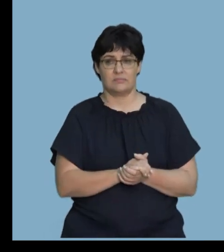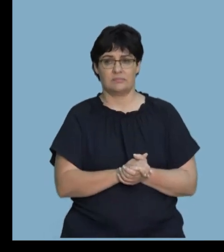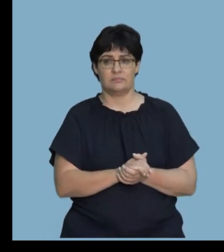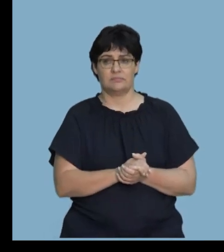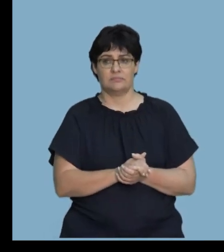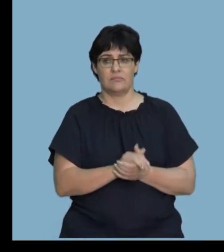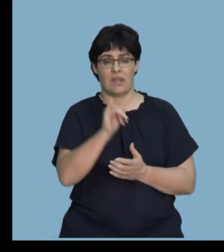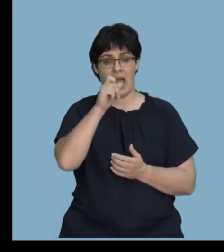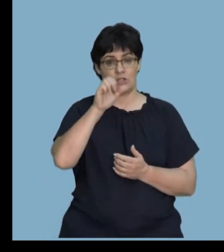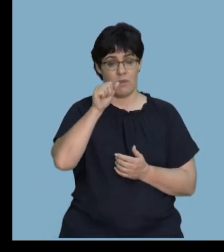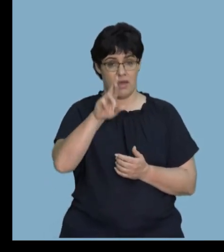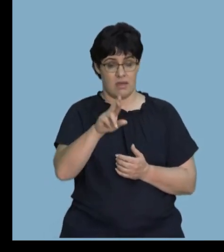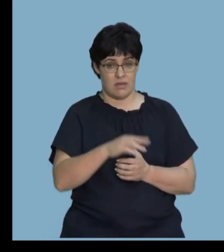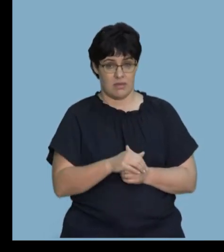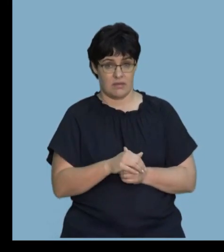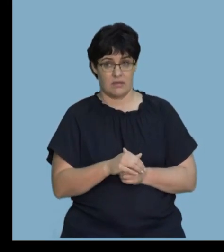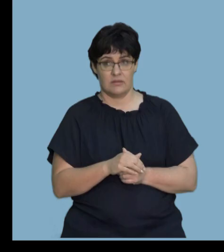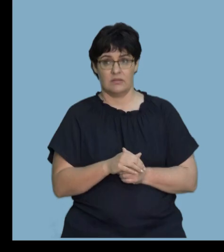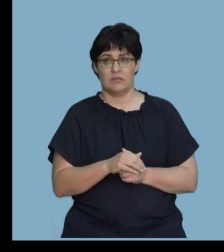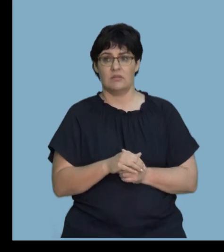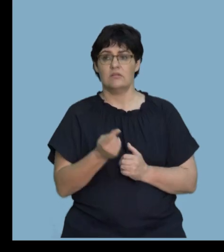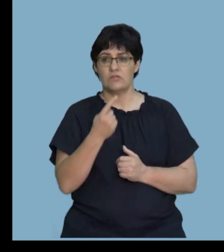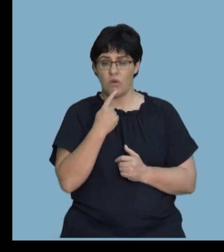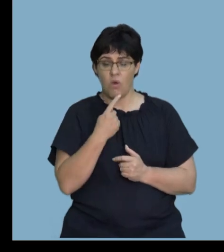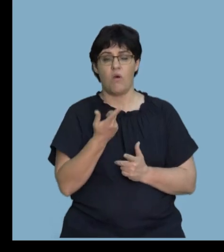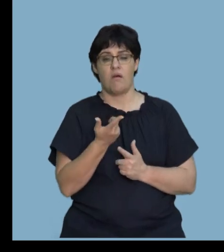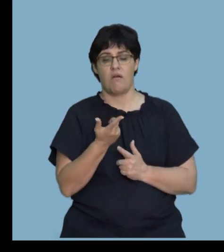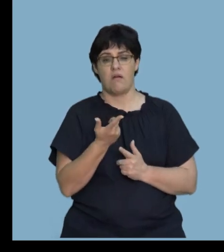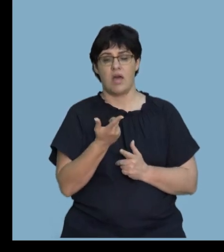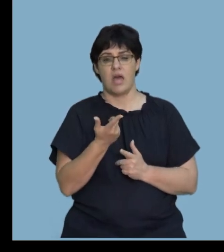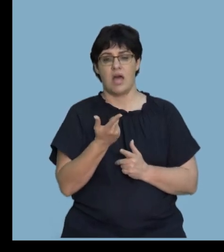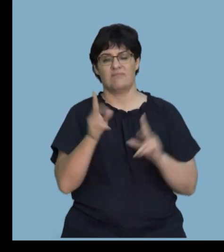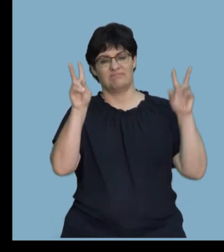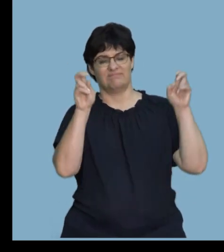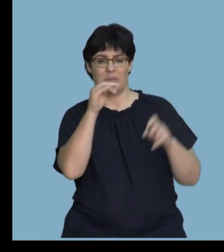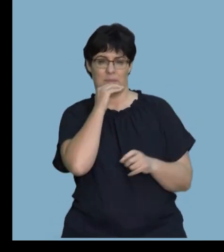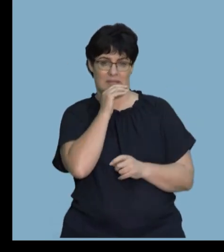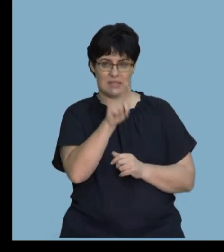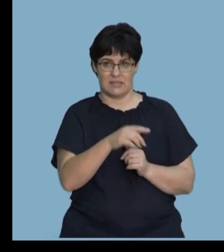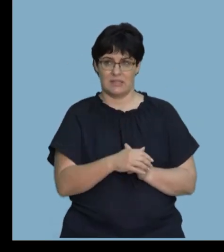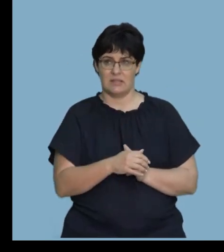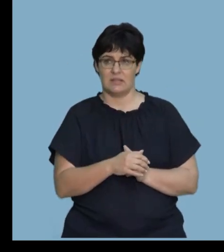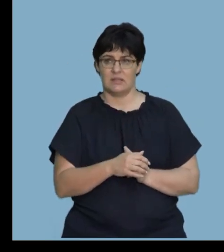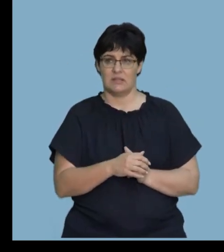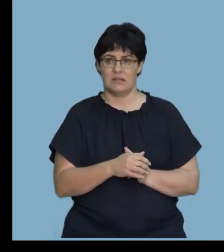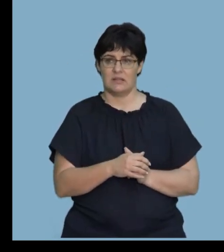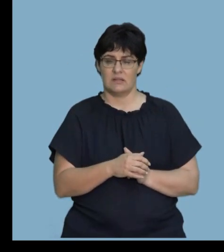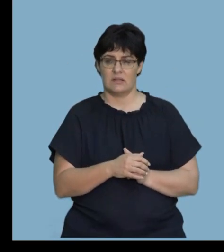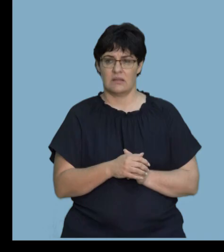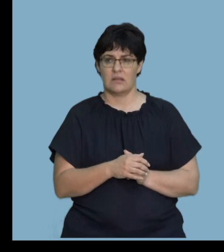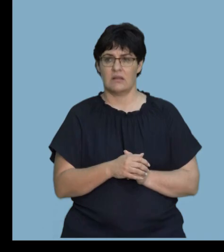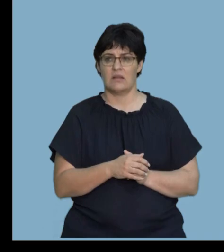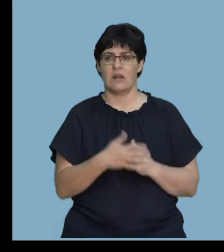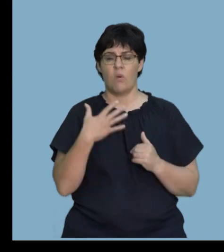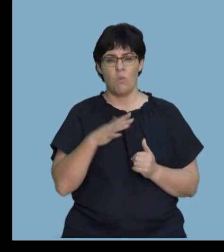isomer. So the question is based on a definition, okay? What are, isomers, because this should be